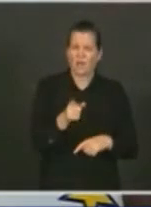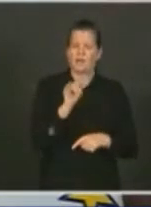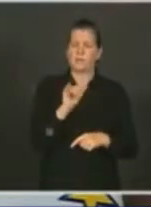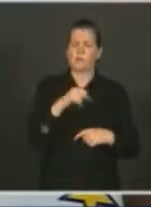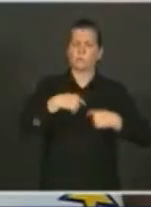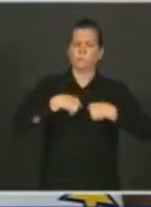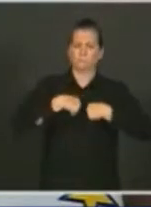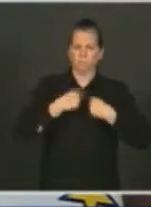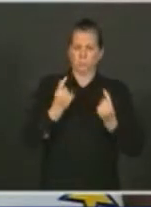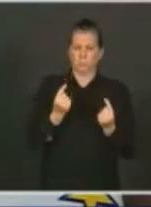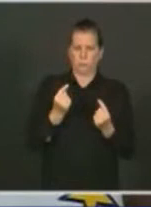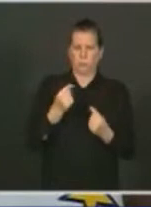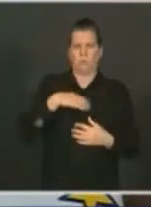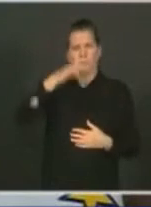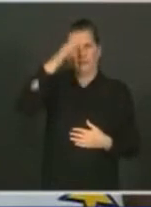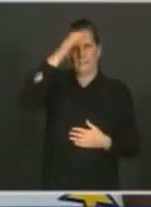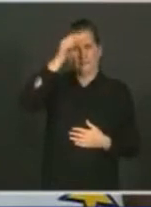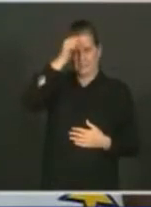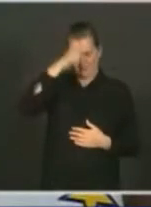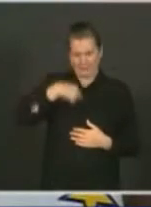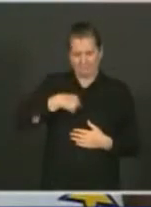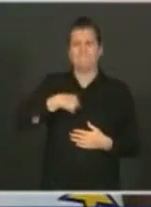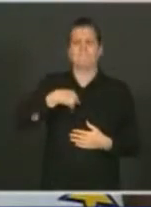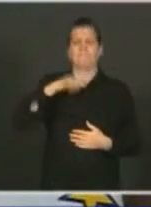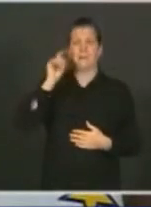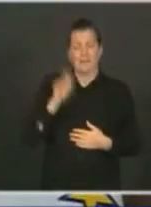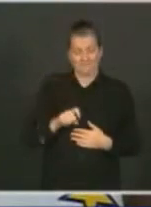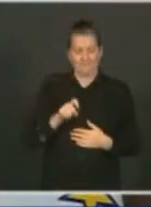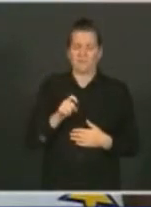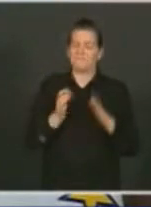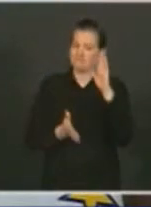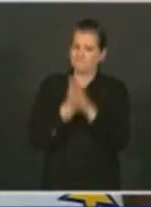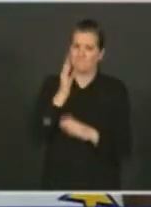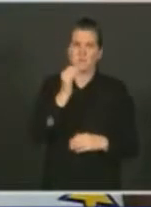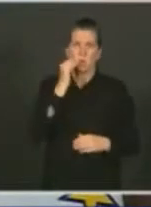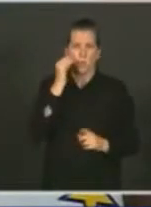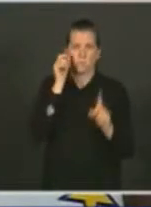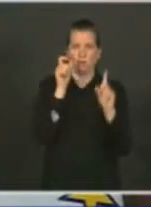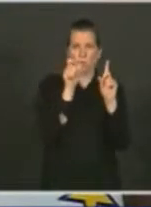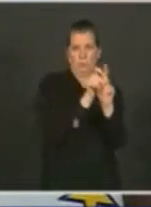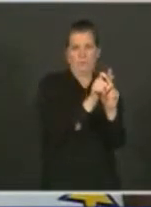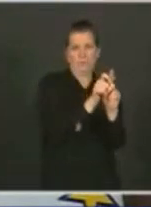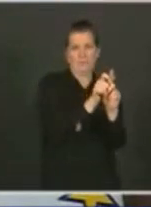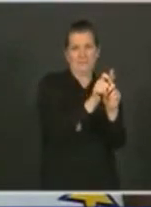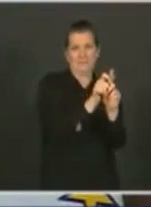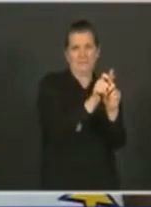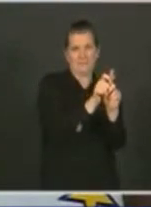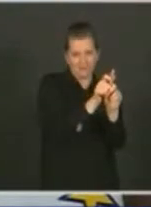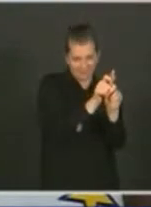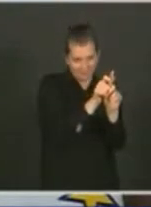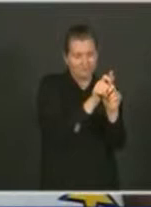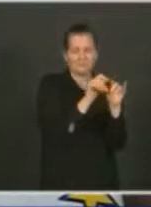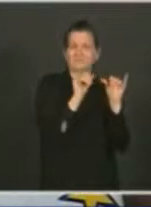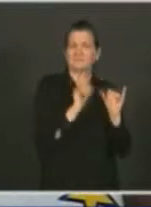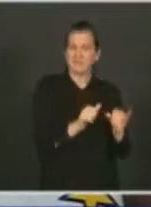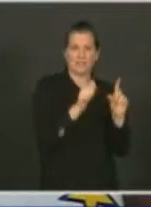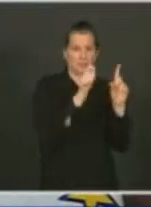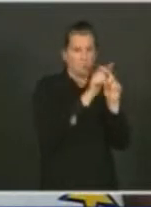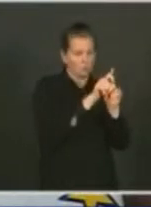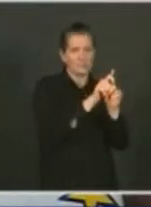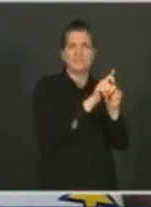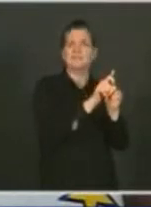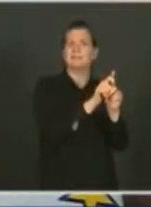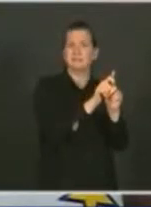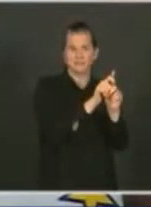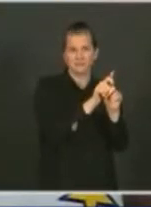go home, stay home, isolate yourself. If you don't have a secure home,